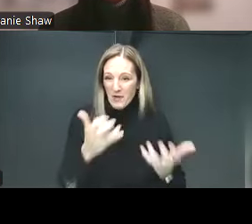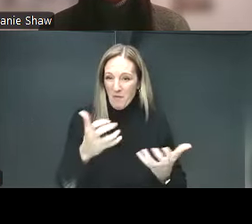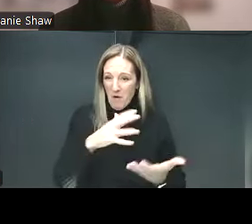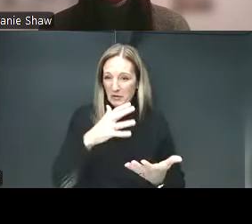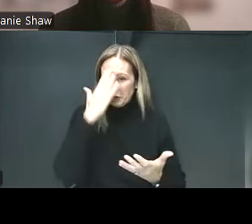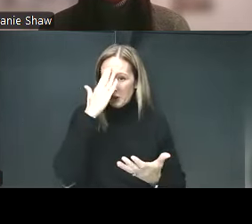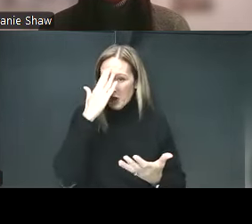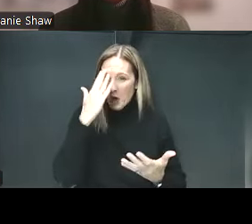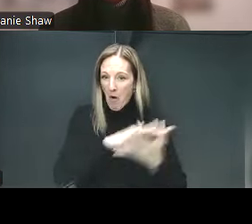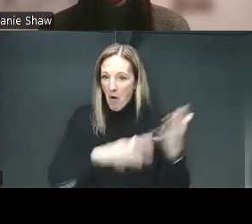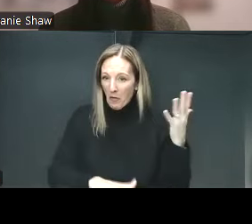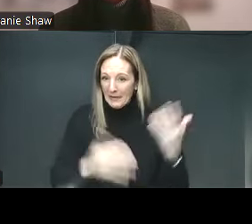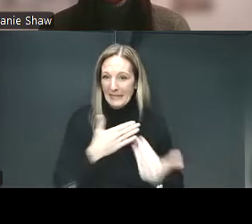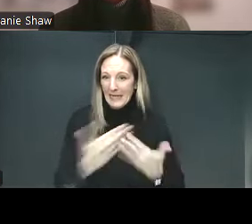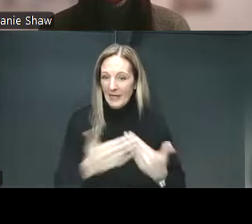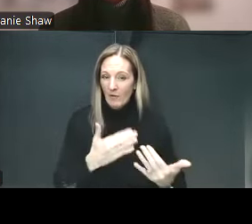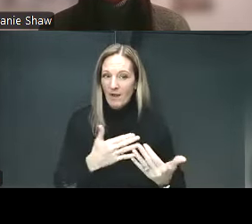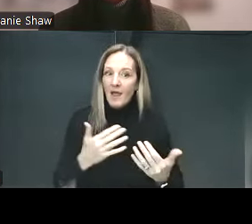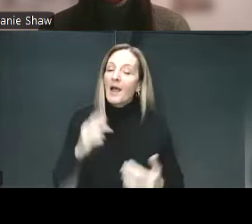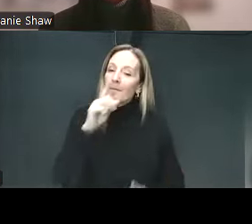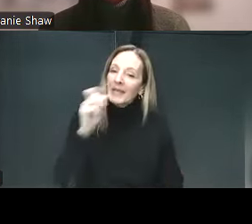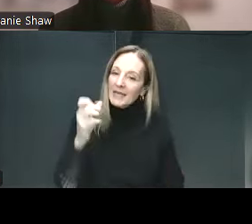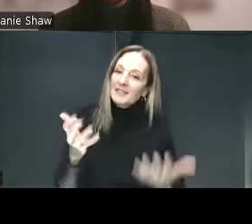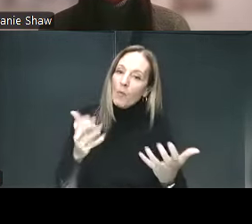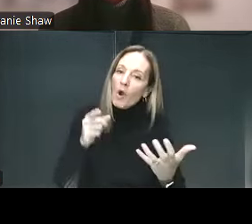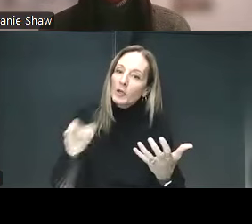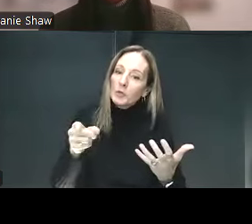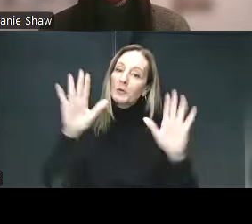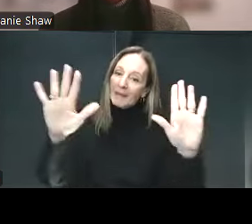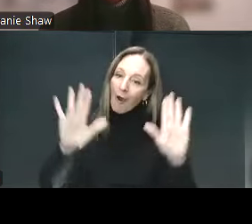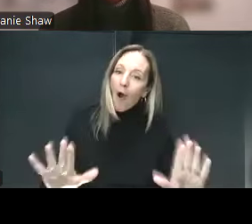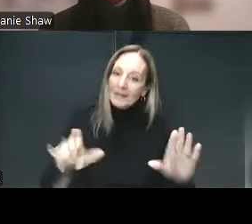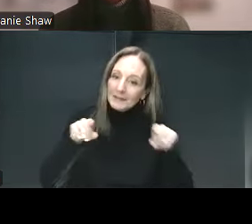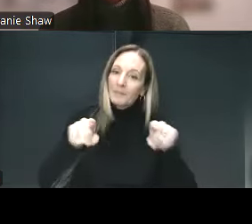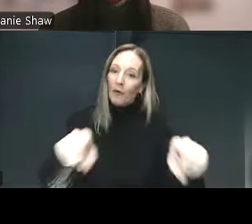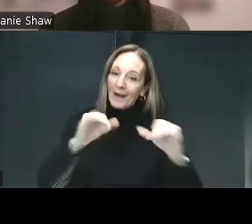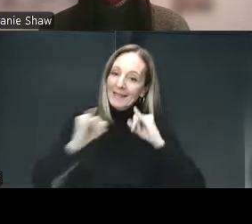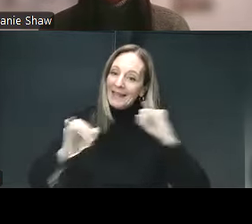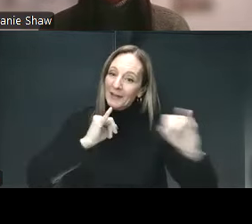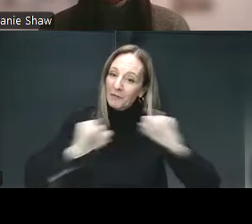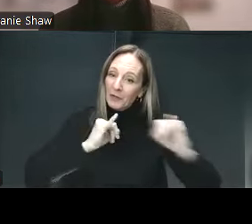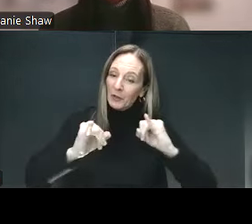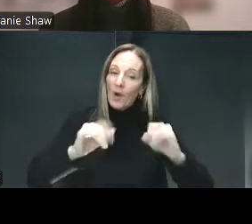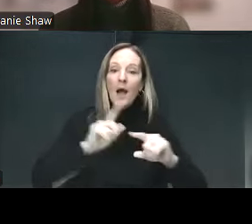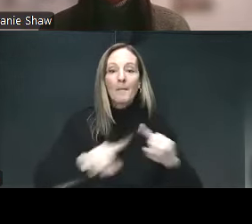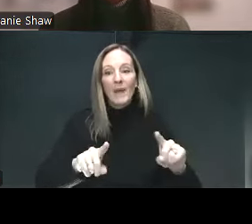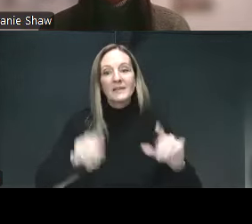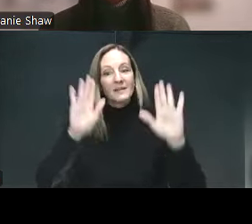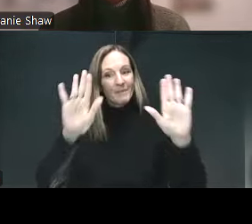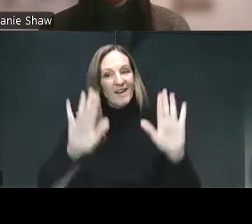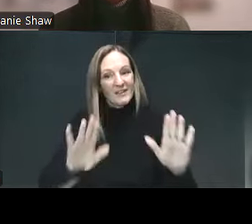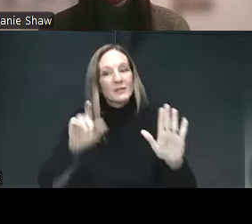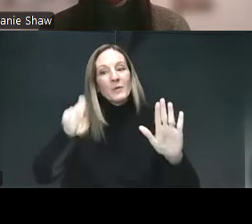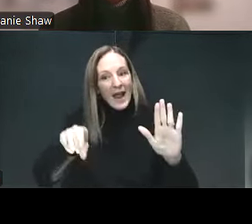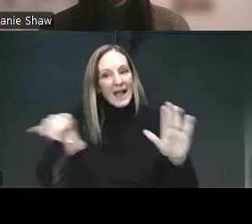It's because I want you to be awesome on the job interview. But to do this, you have to do something